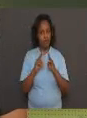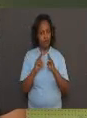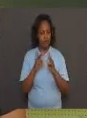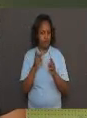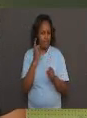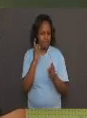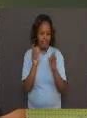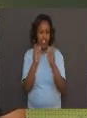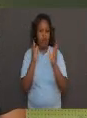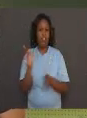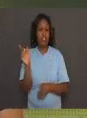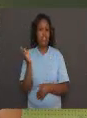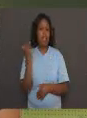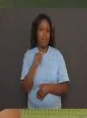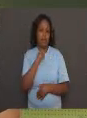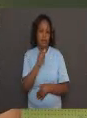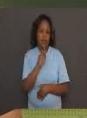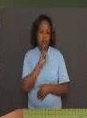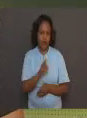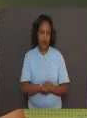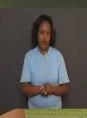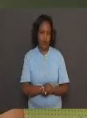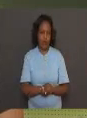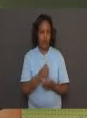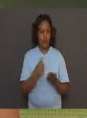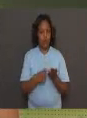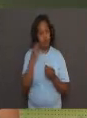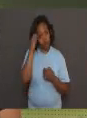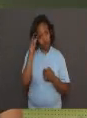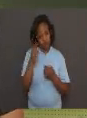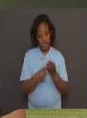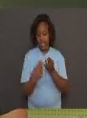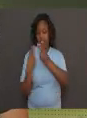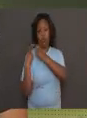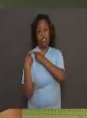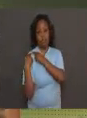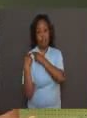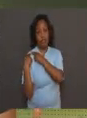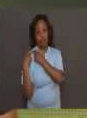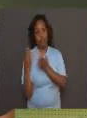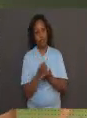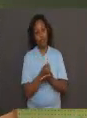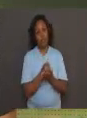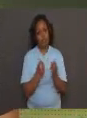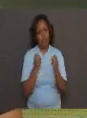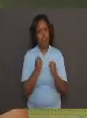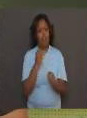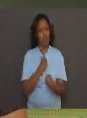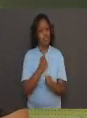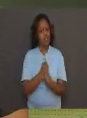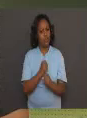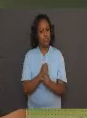unfair. It placed a great deal of responsibility on the hard-working